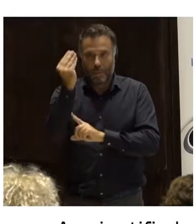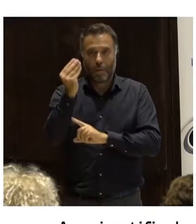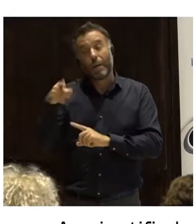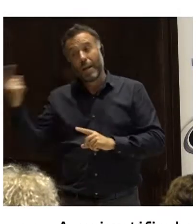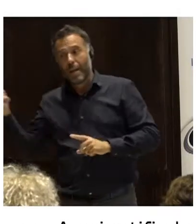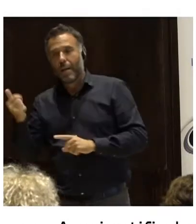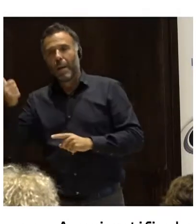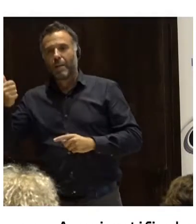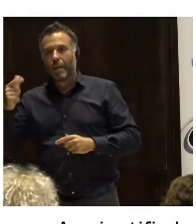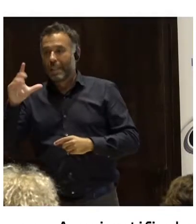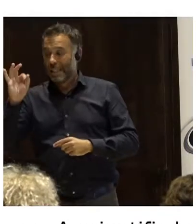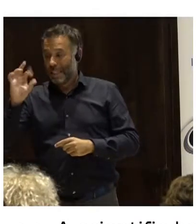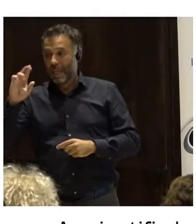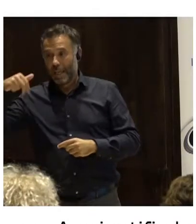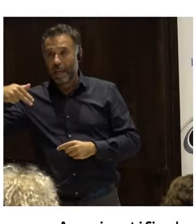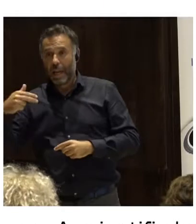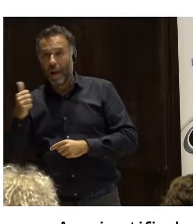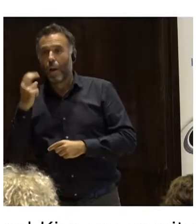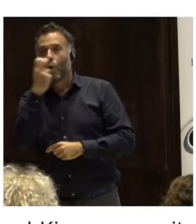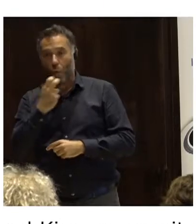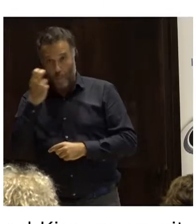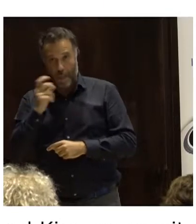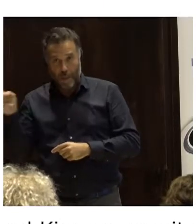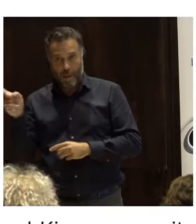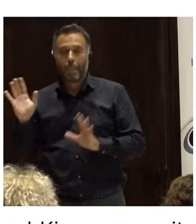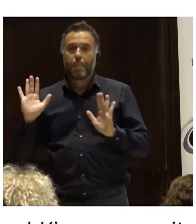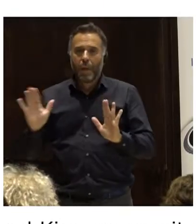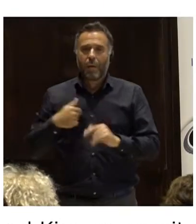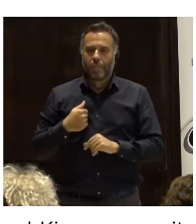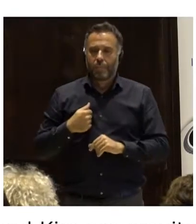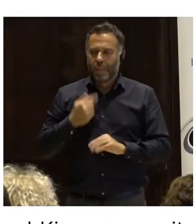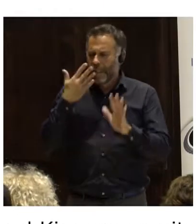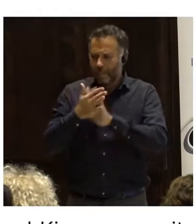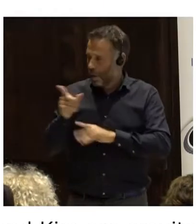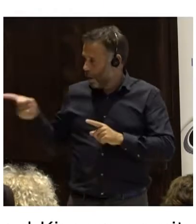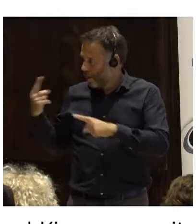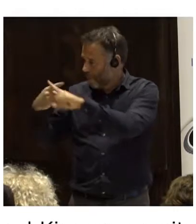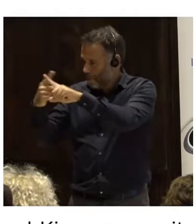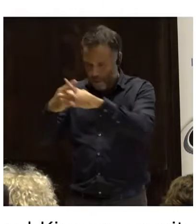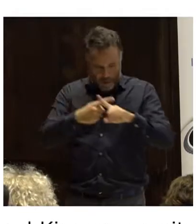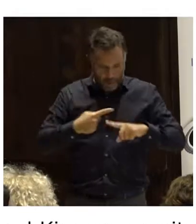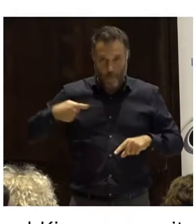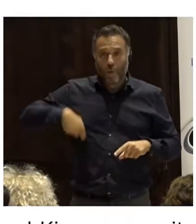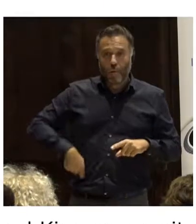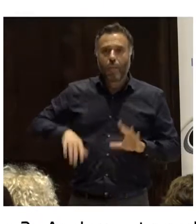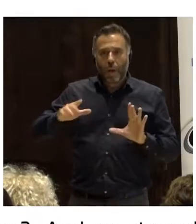And we strongly need a scientific basis for this. What she mentions about the play